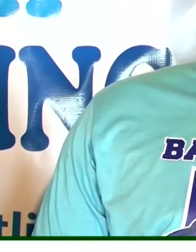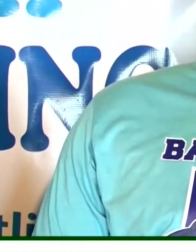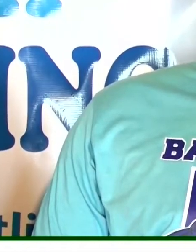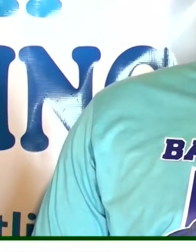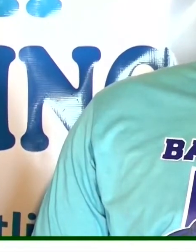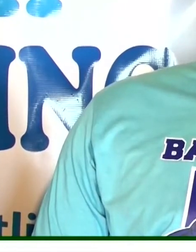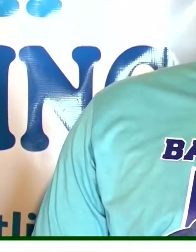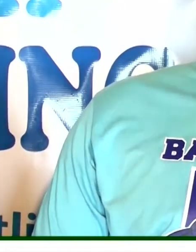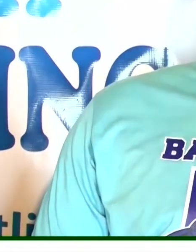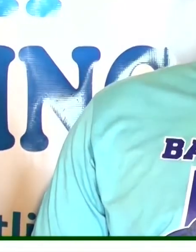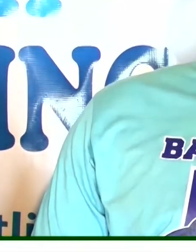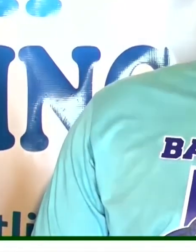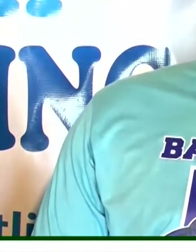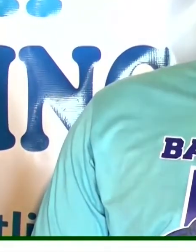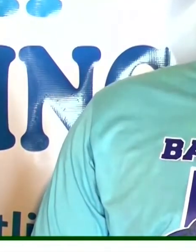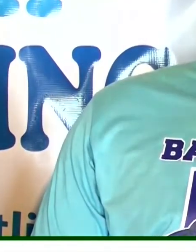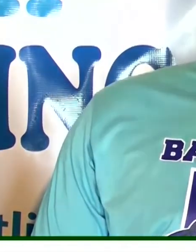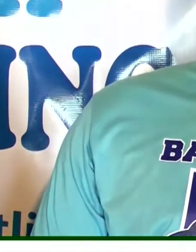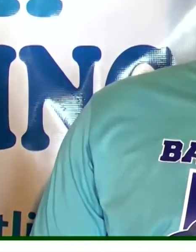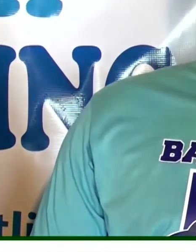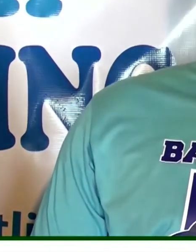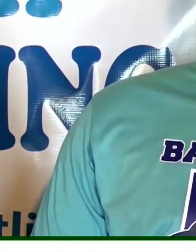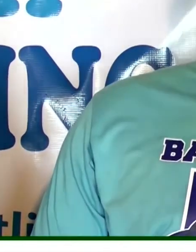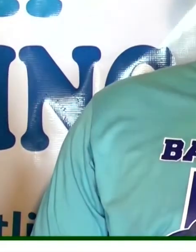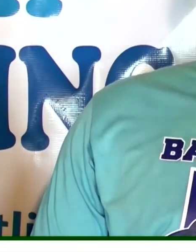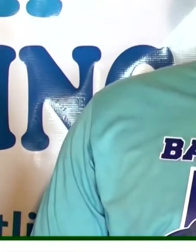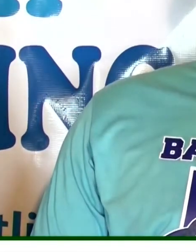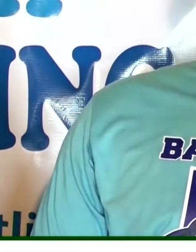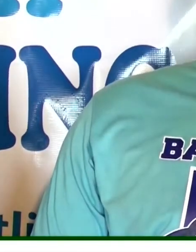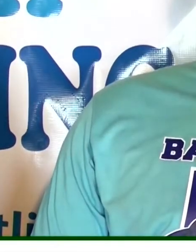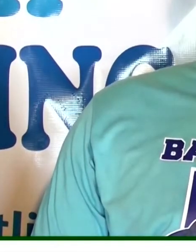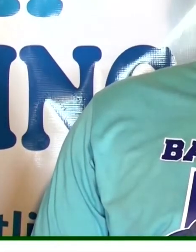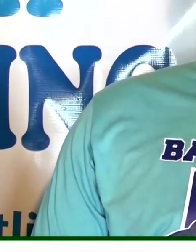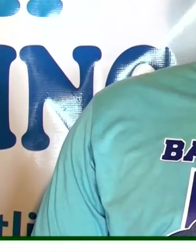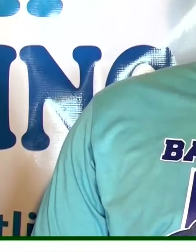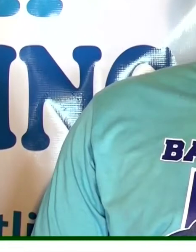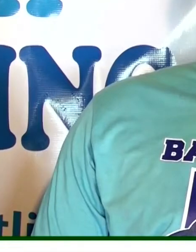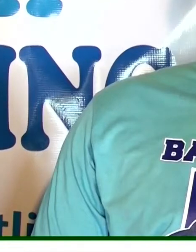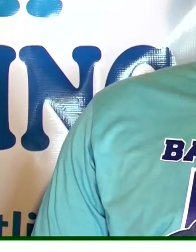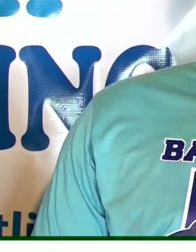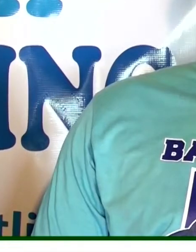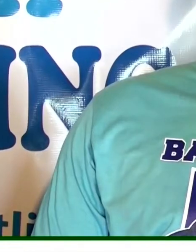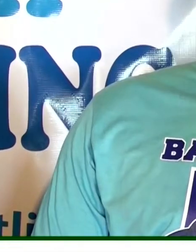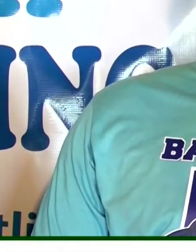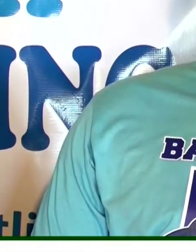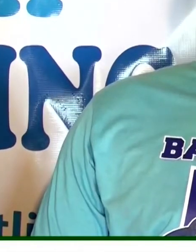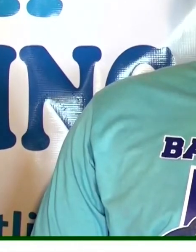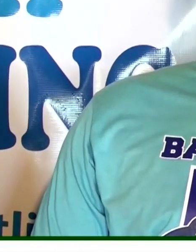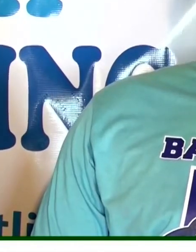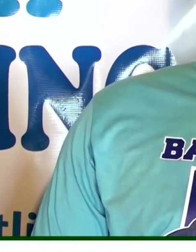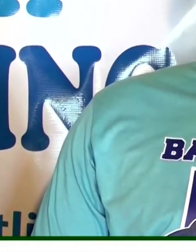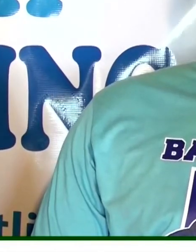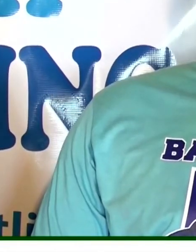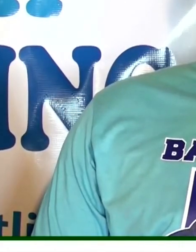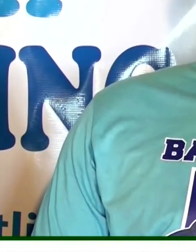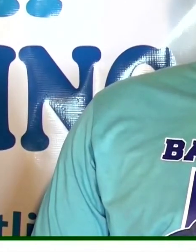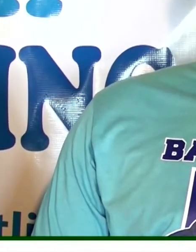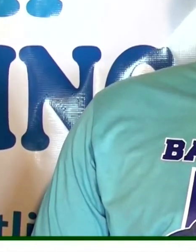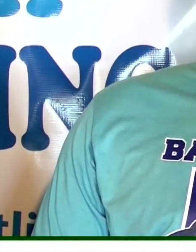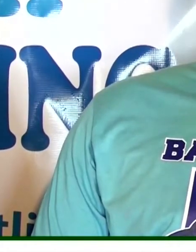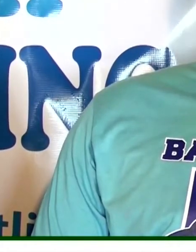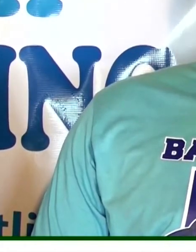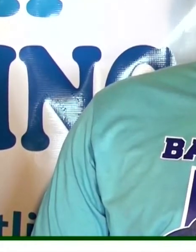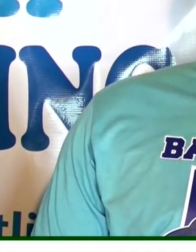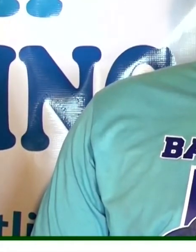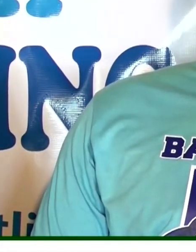great sport with many, many great people involved. It's quite a fraternity internationally. And as I said, we're very honored to be